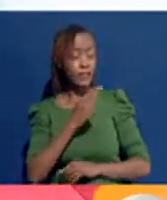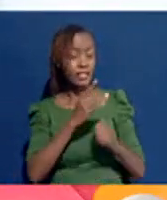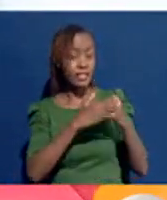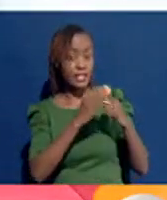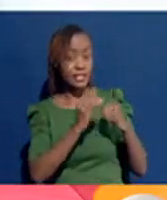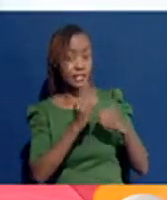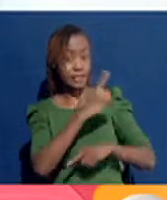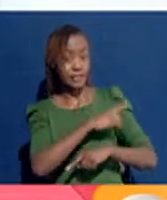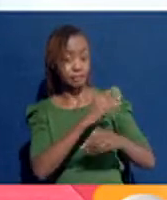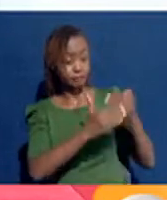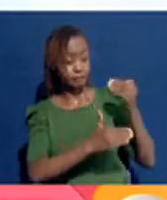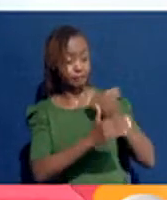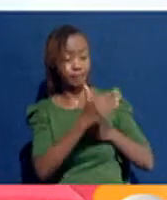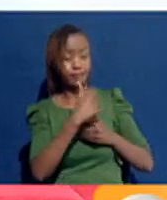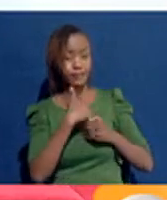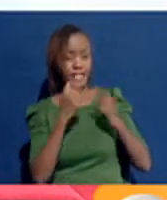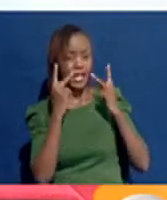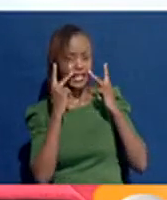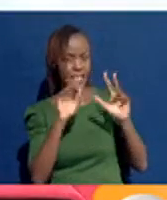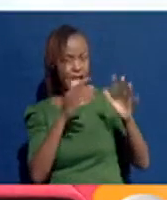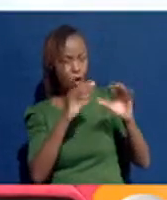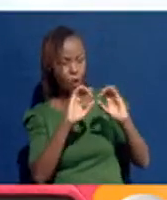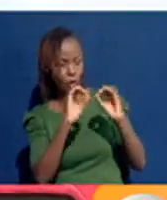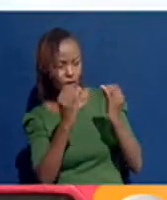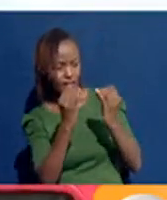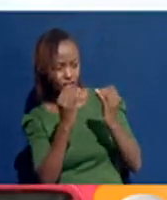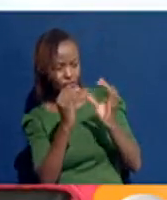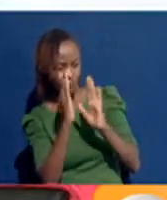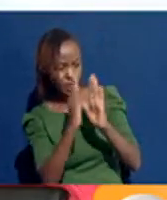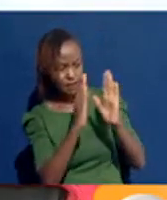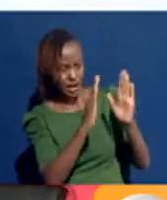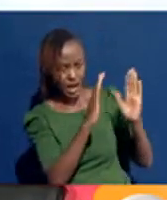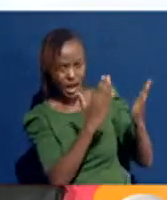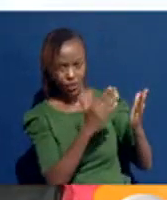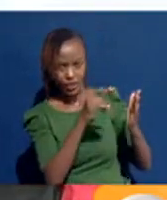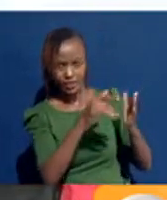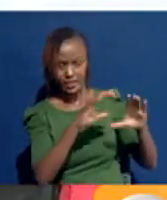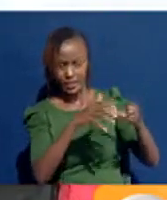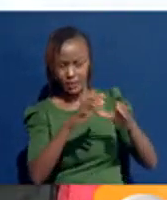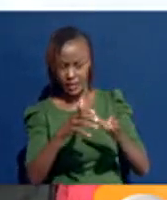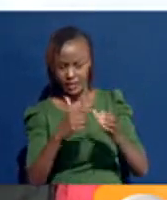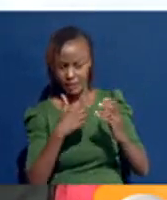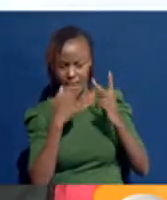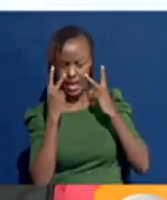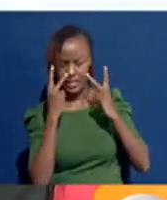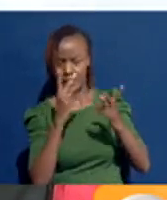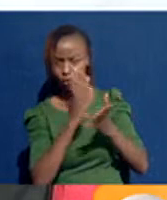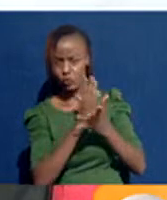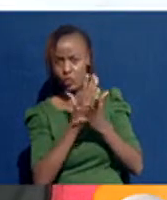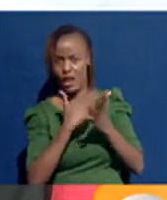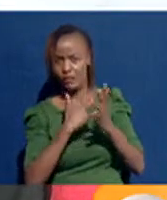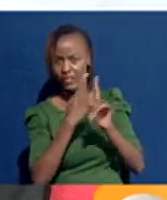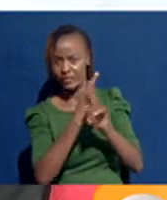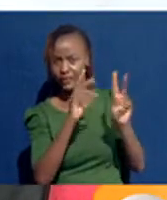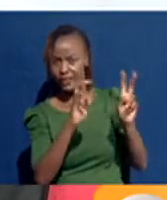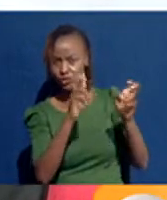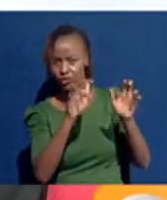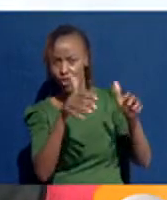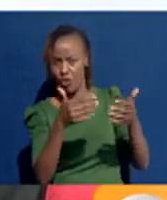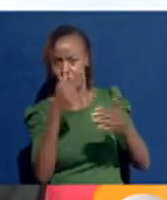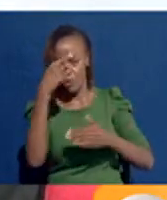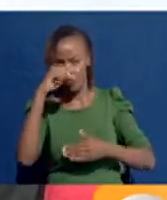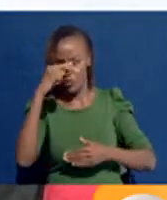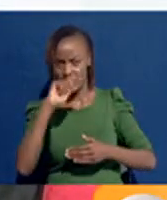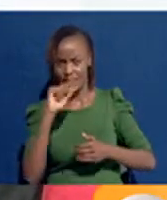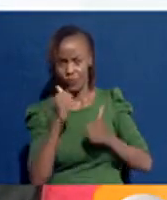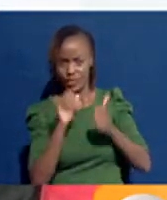the organization of the institutions, which I found out that there were quite a number of issues and policies which were lacking,